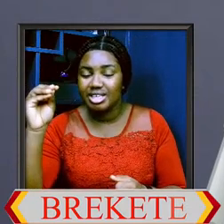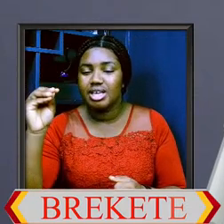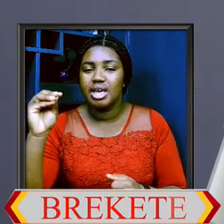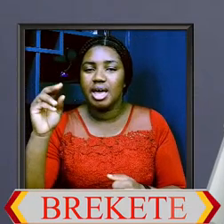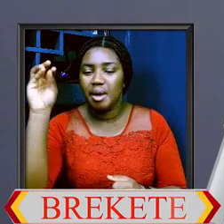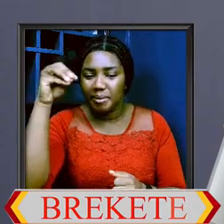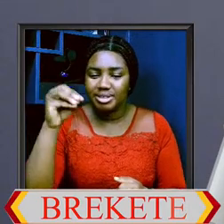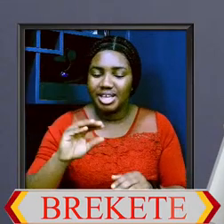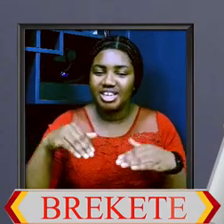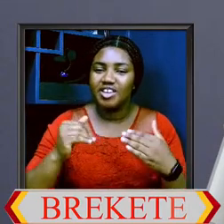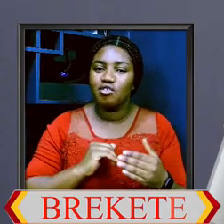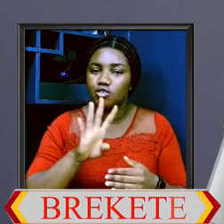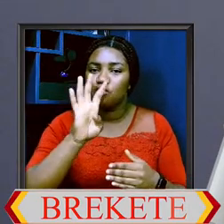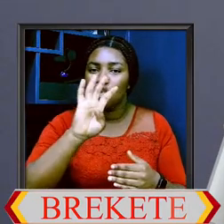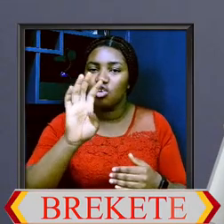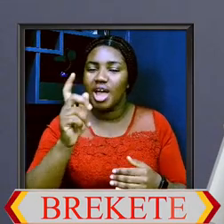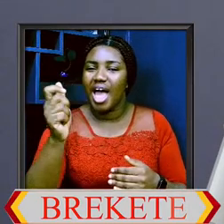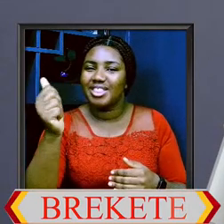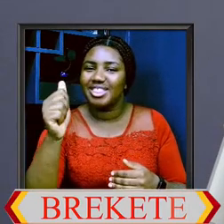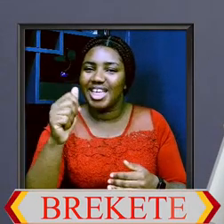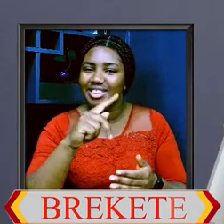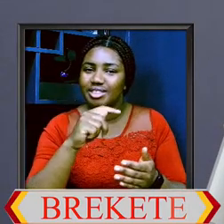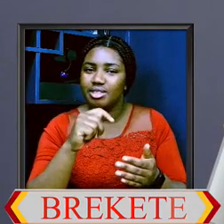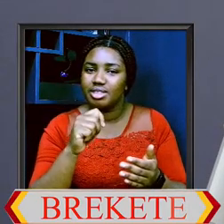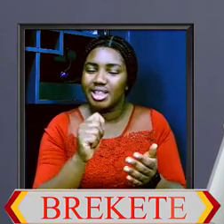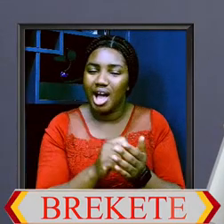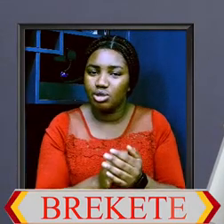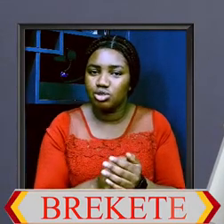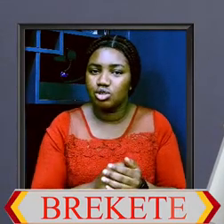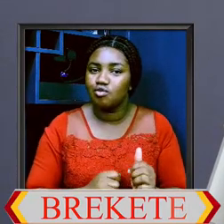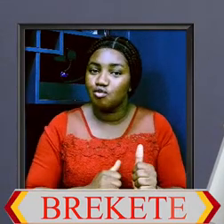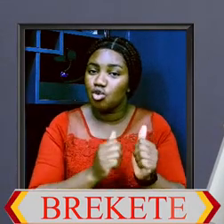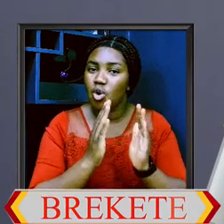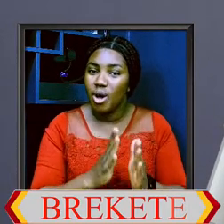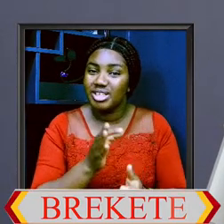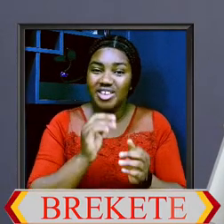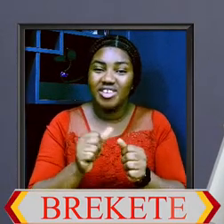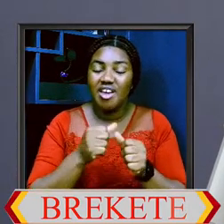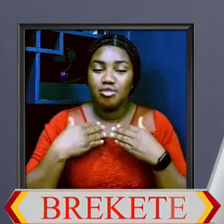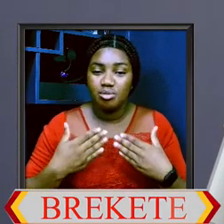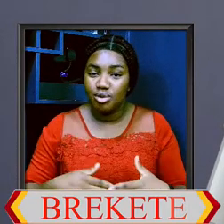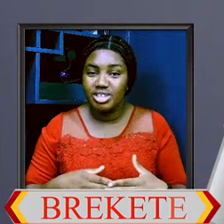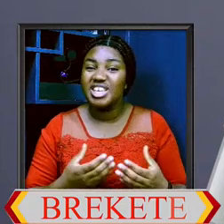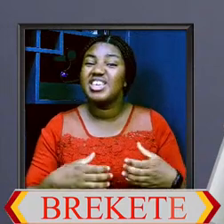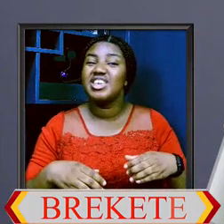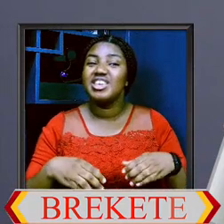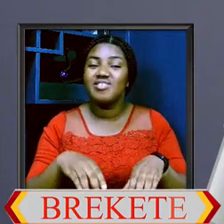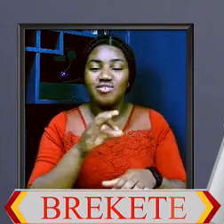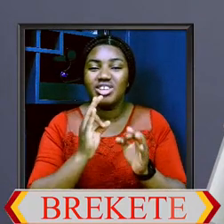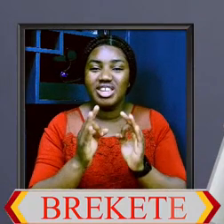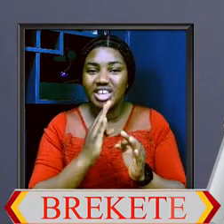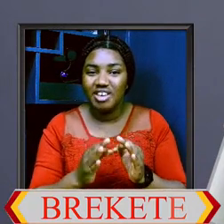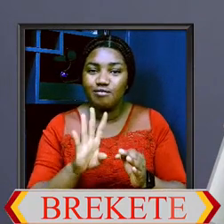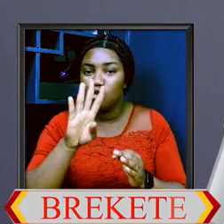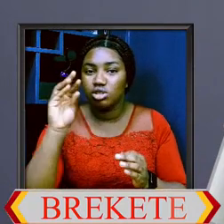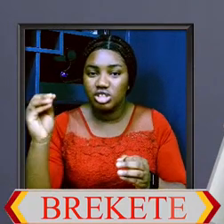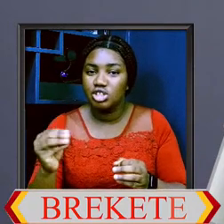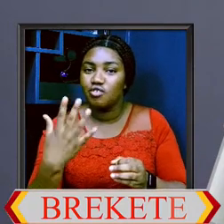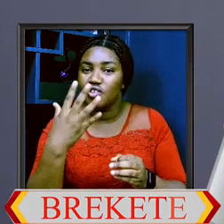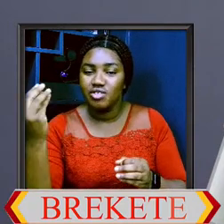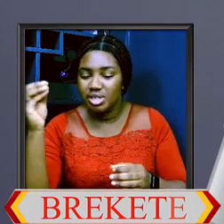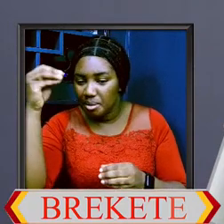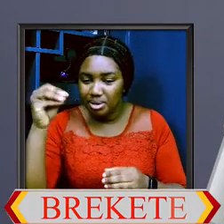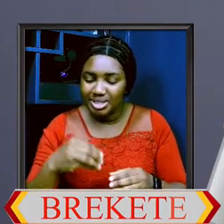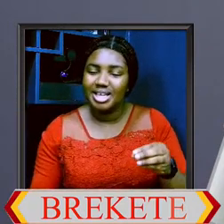410,000 subscribers by the time everybody subscribe even if additional 40 to 50%